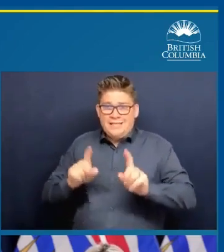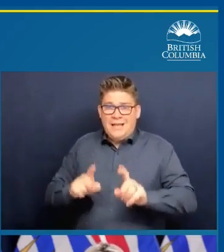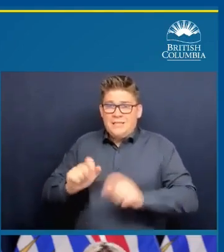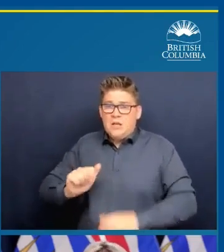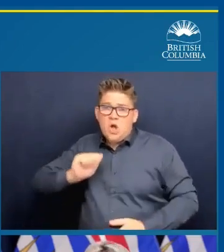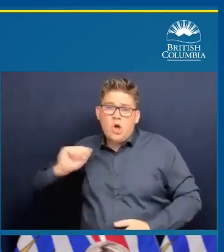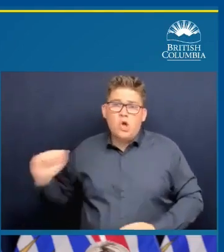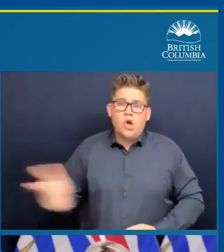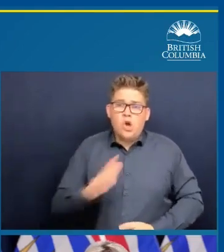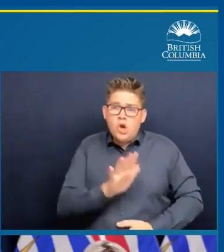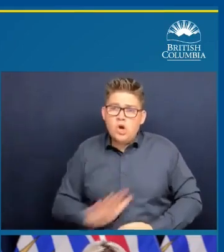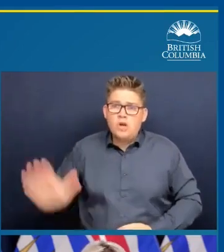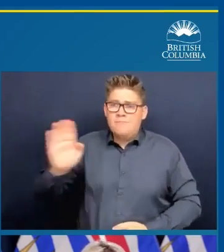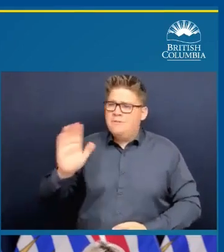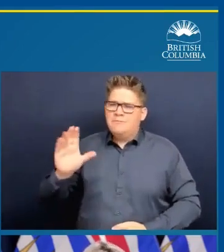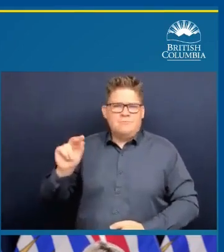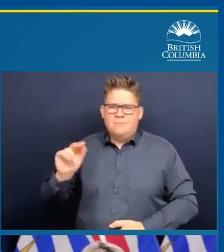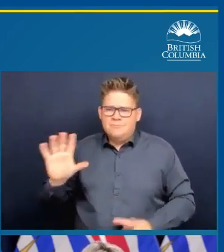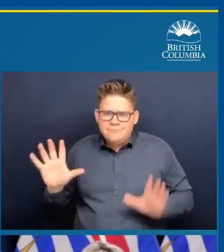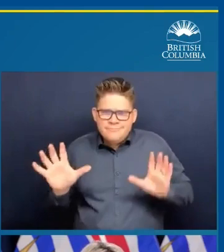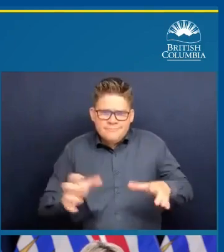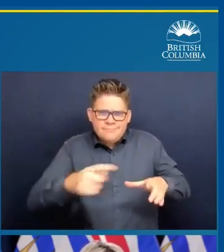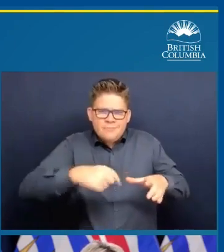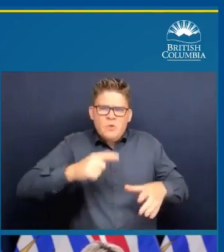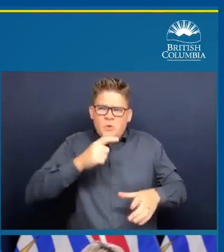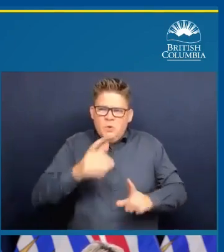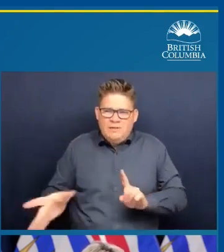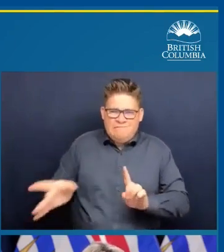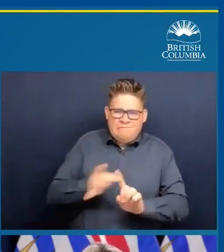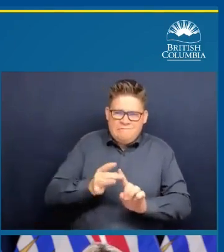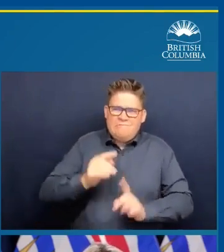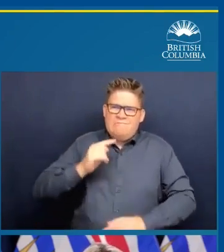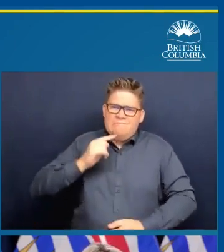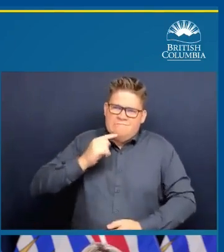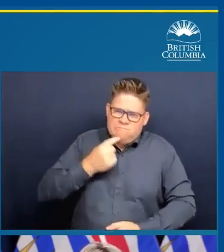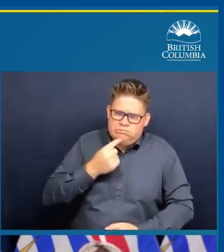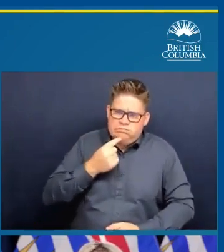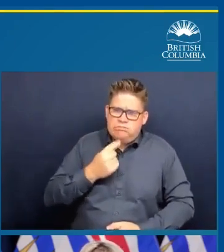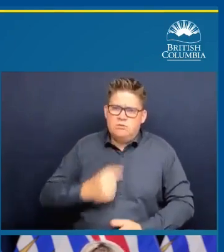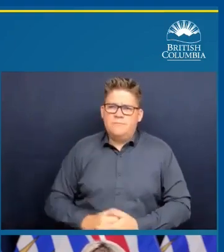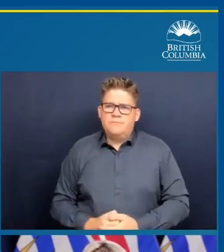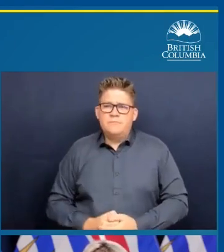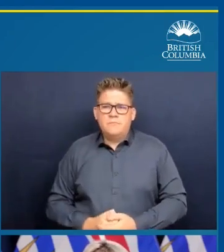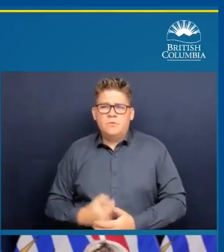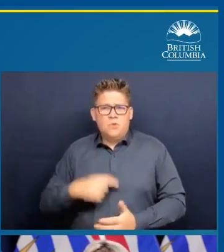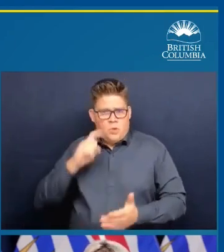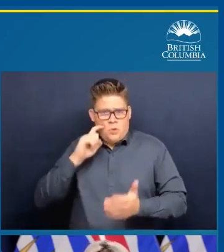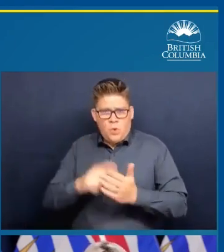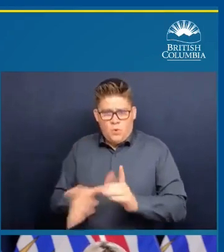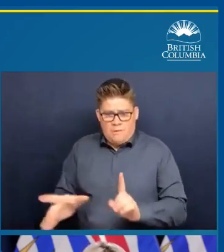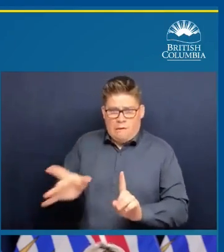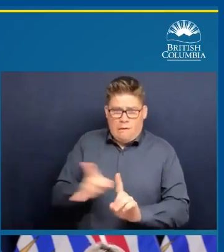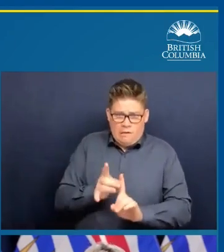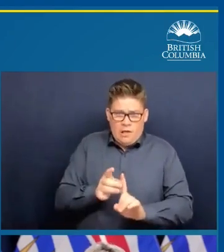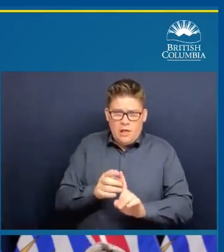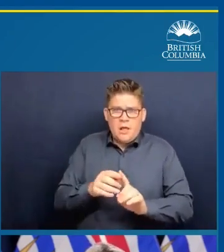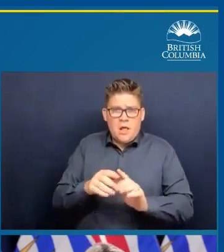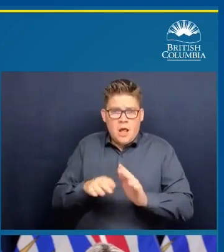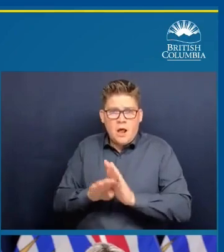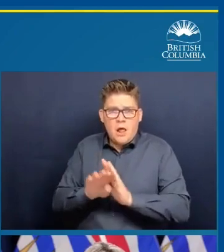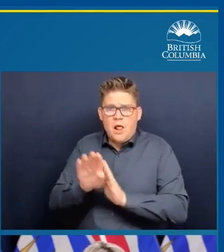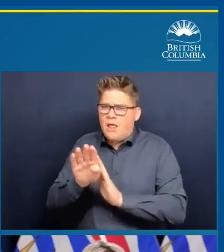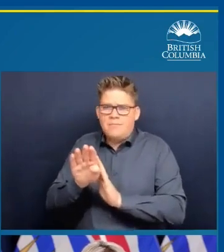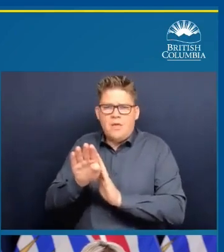come down, which is good news. The daily deaths, as we started back in April, reporting on